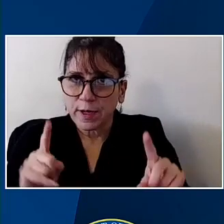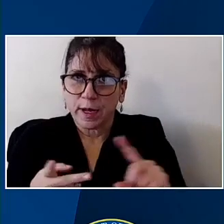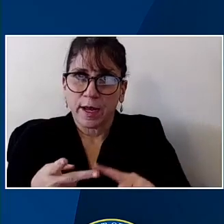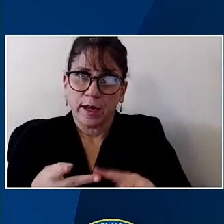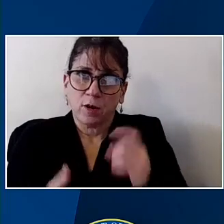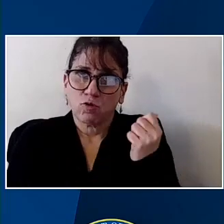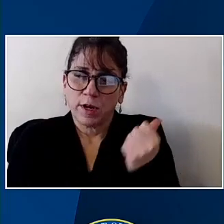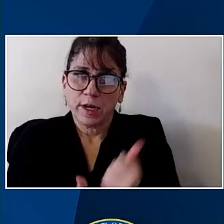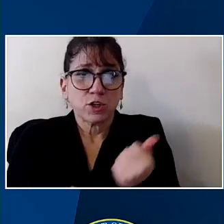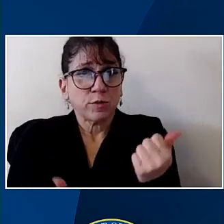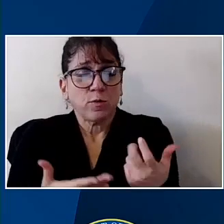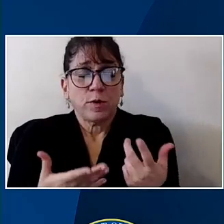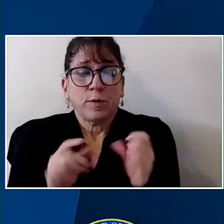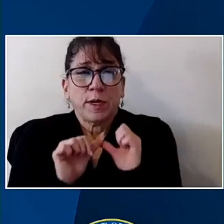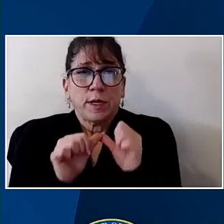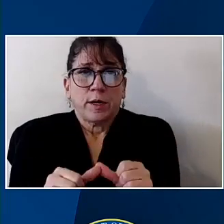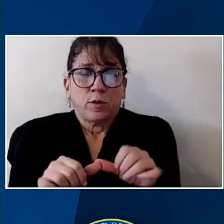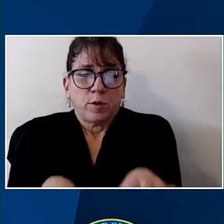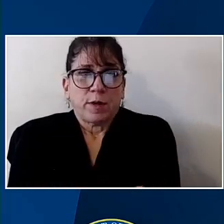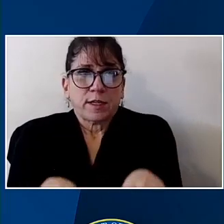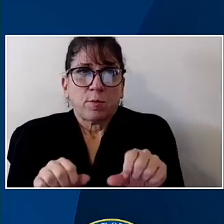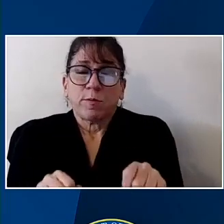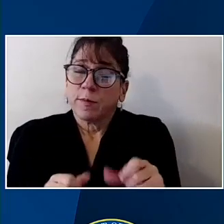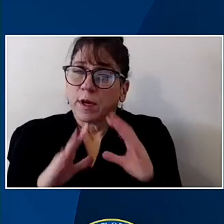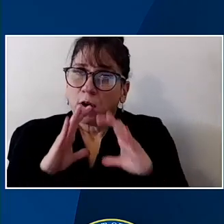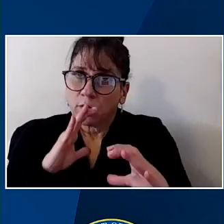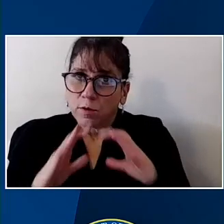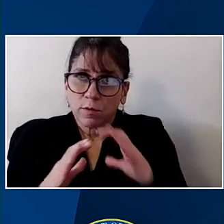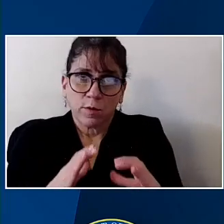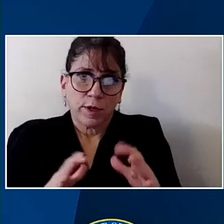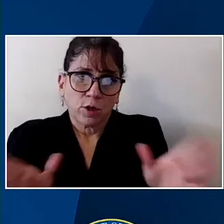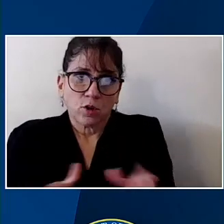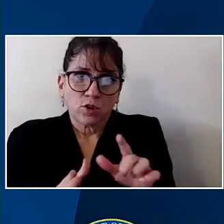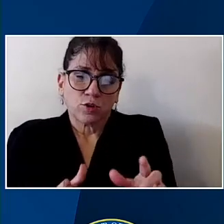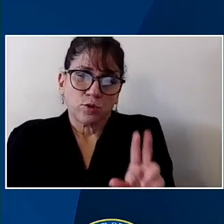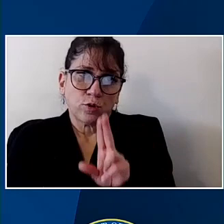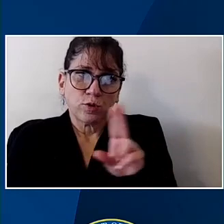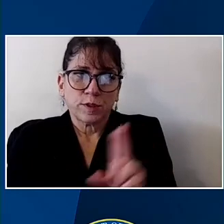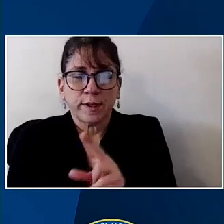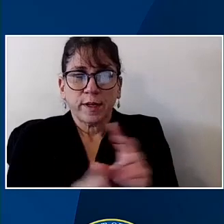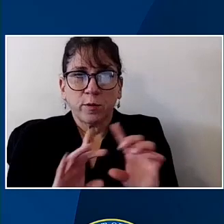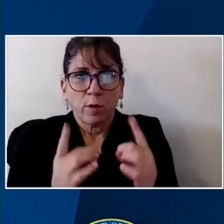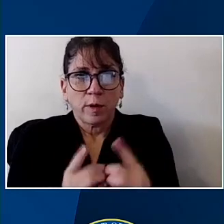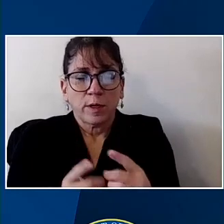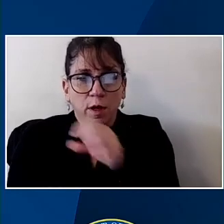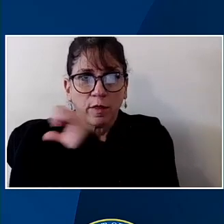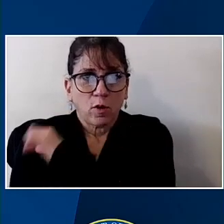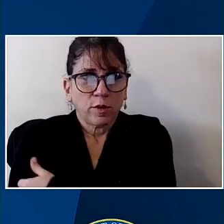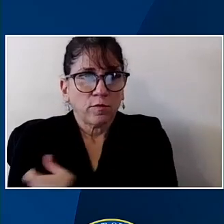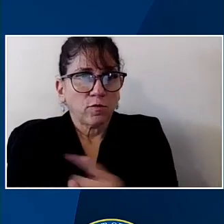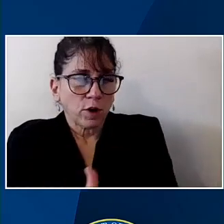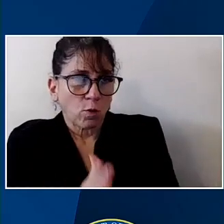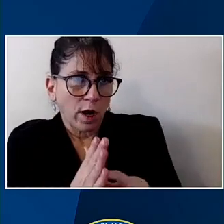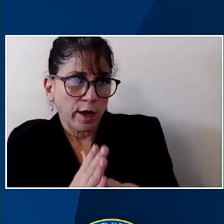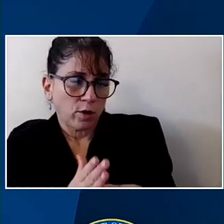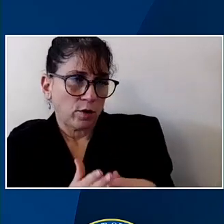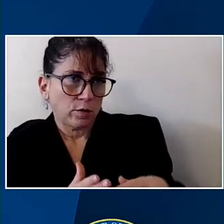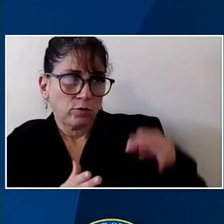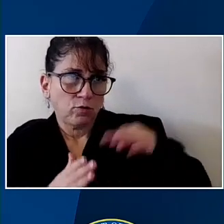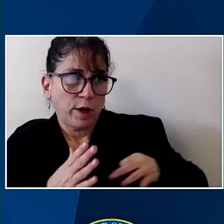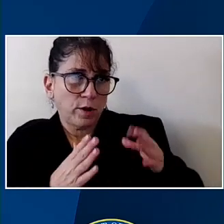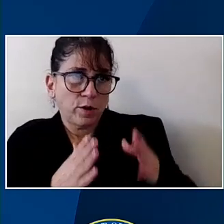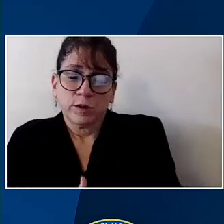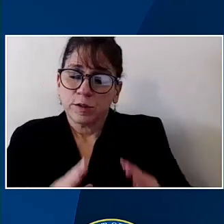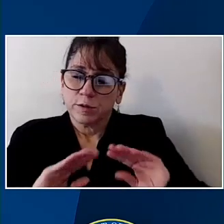the conversation this session, we urge you to lean into the department's authority to require accreditors to establish clear benchmarks for